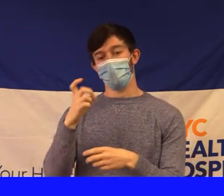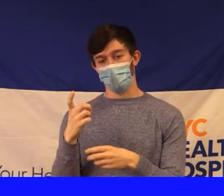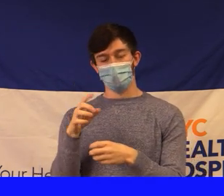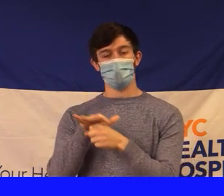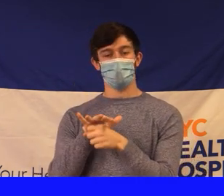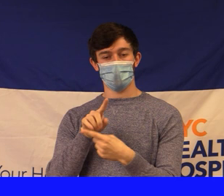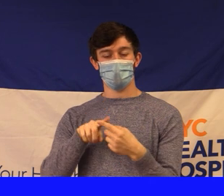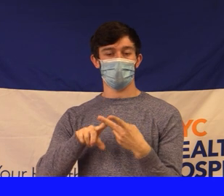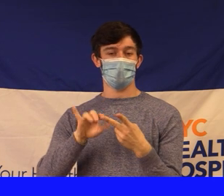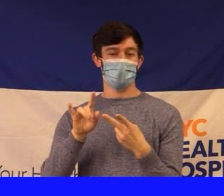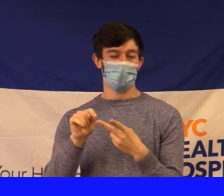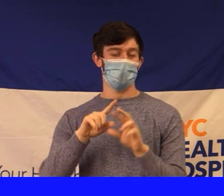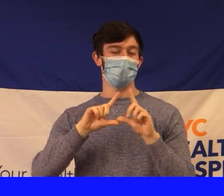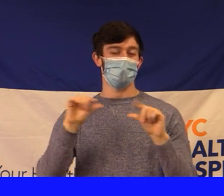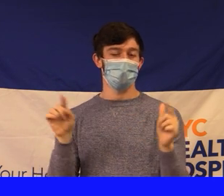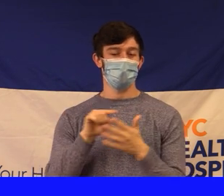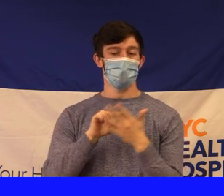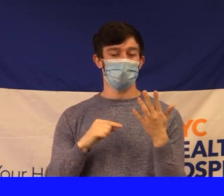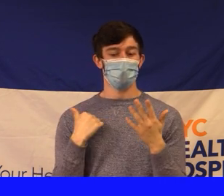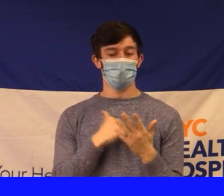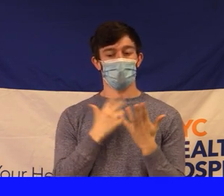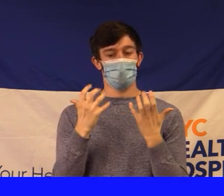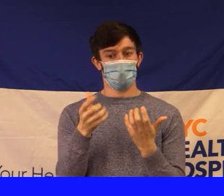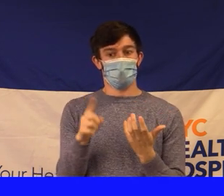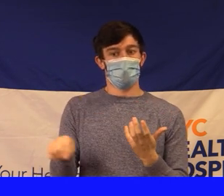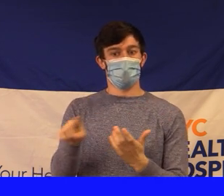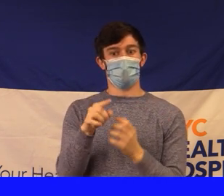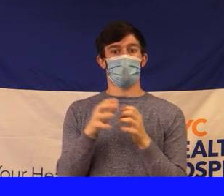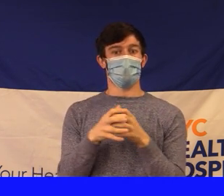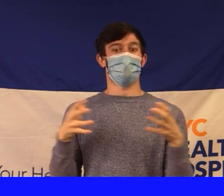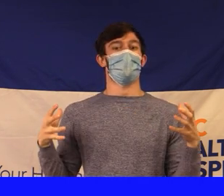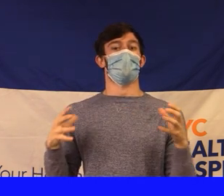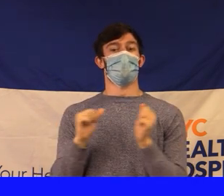facilities, IT, et cetera, and in close